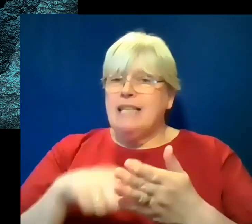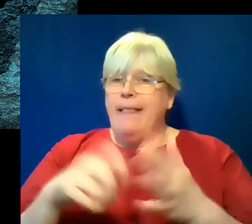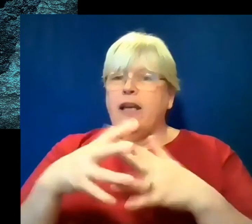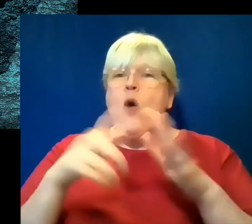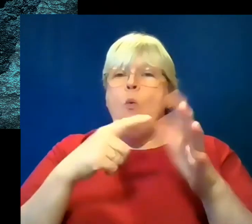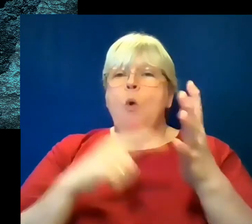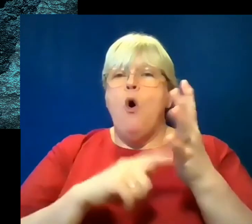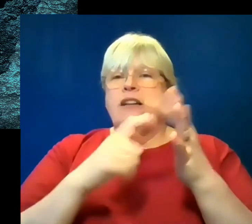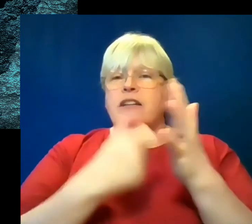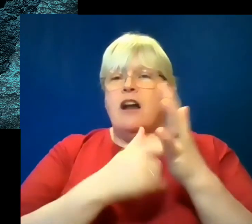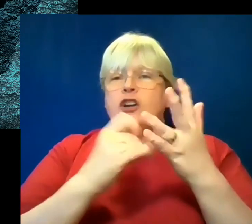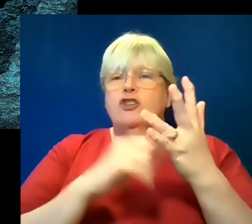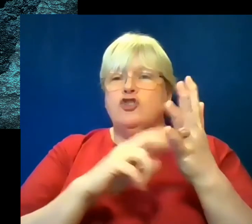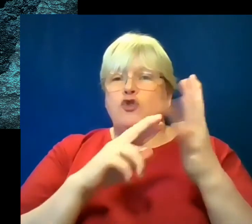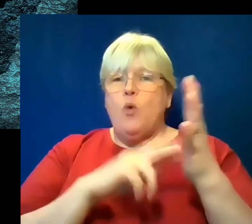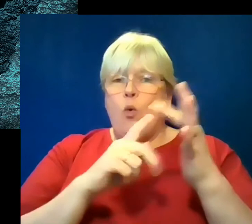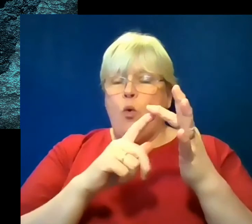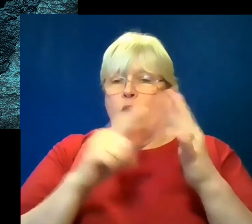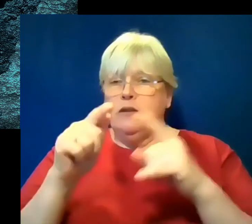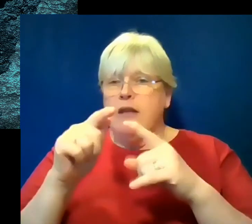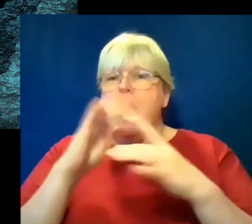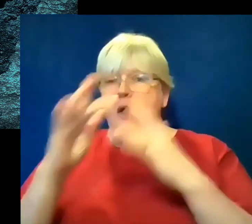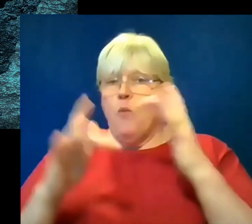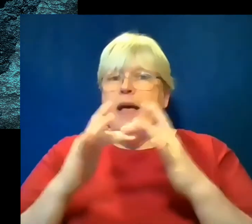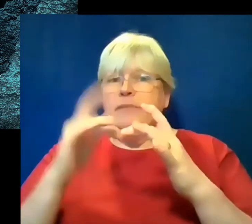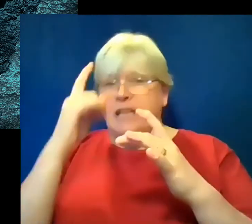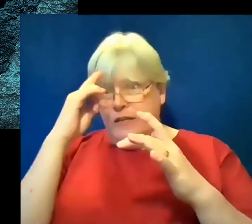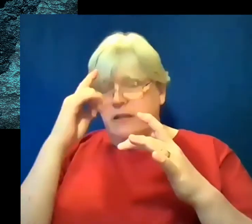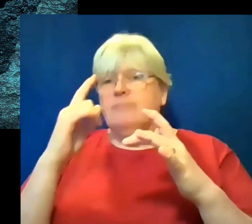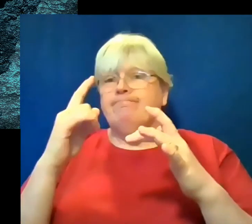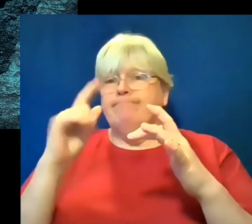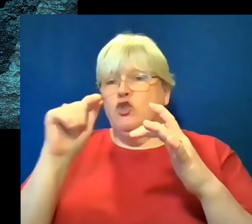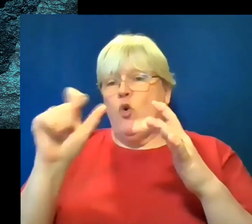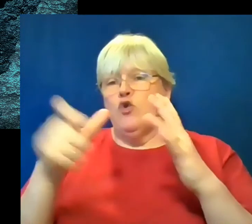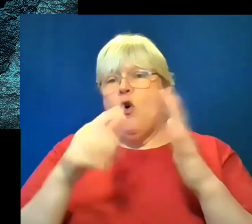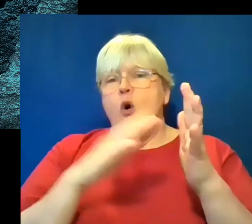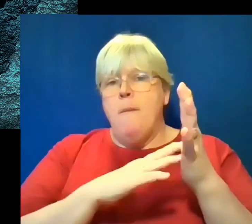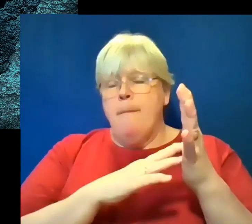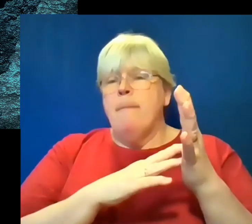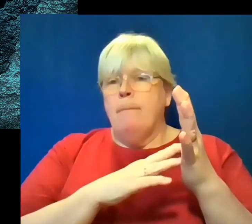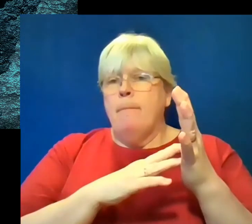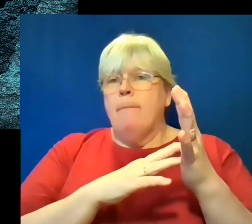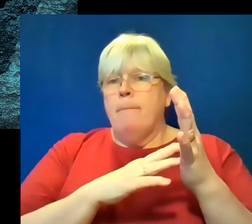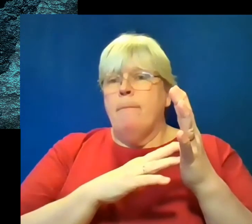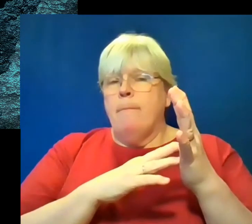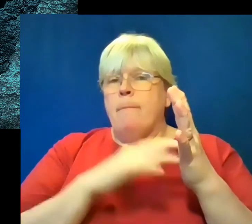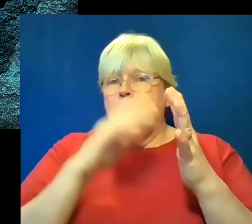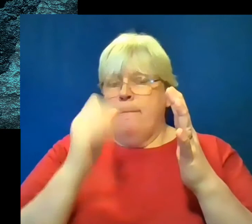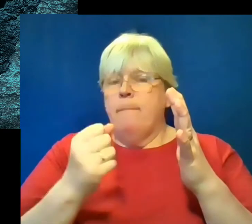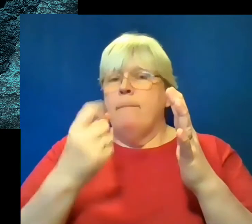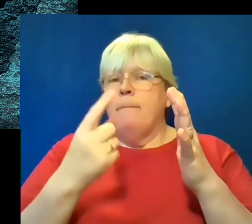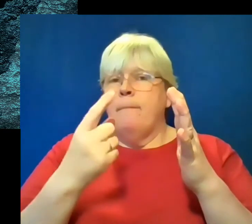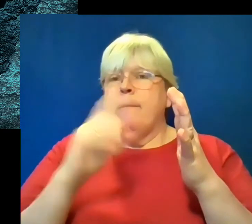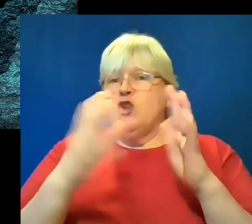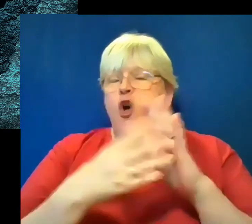their website, which is waterstones.com, and you can get your copy of The Good Thieves